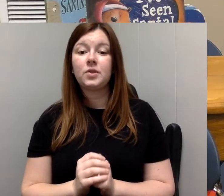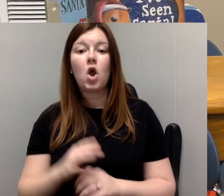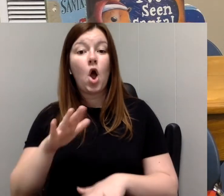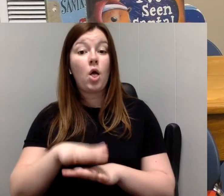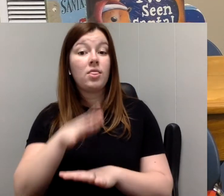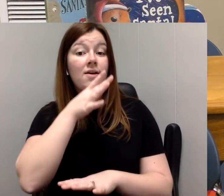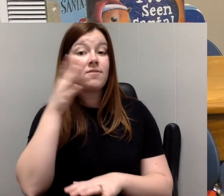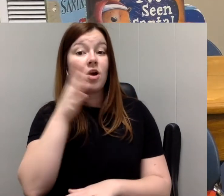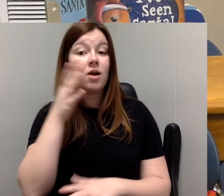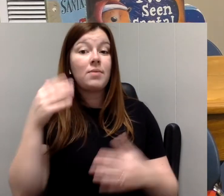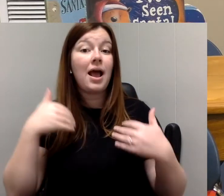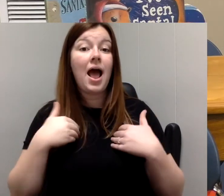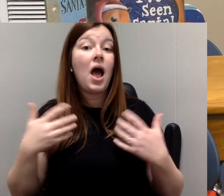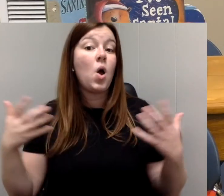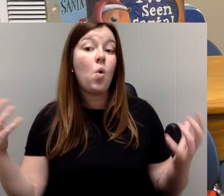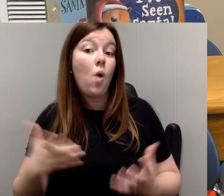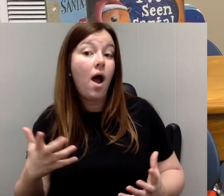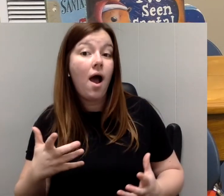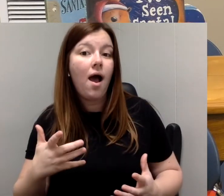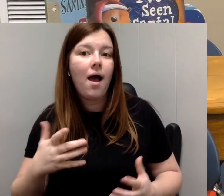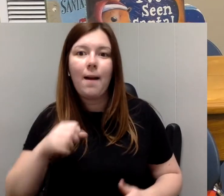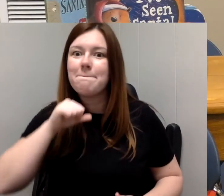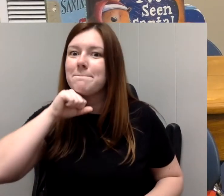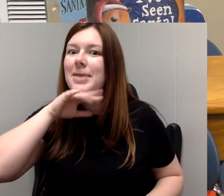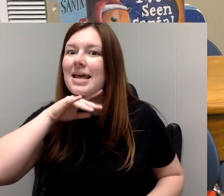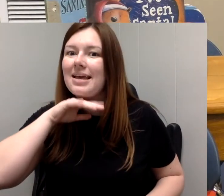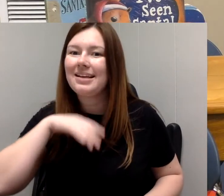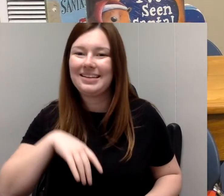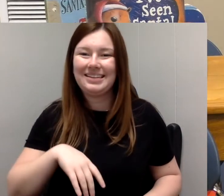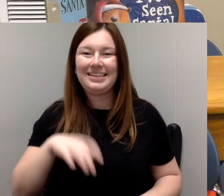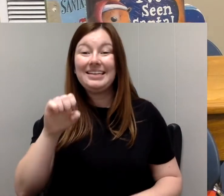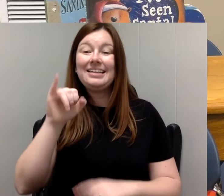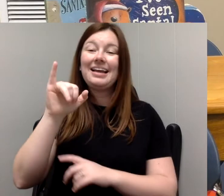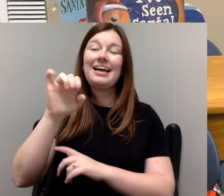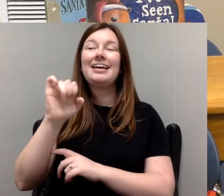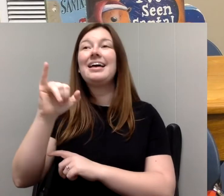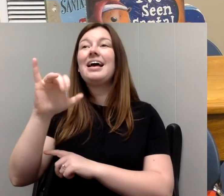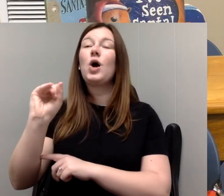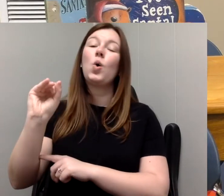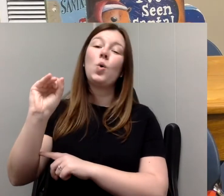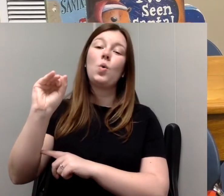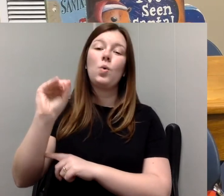E-I-E-I-O. And on that farm he had a pig,